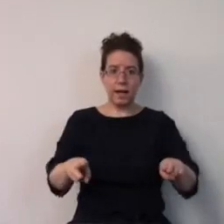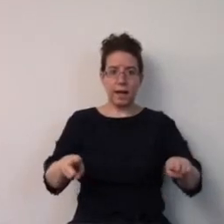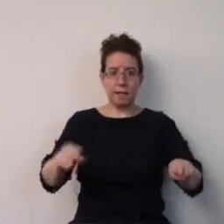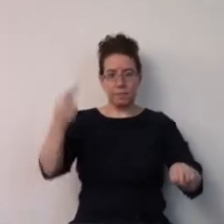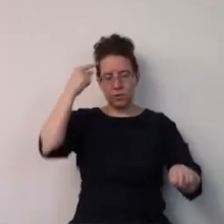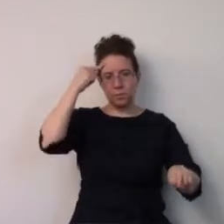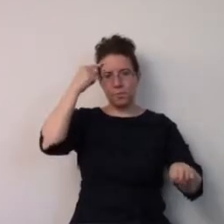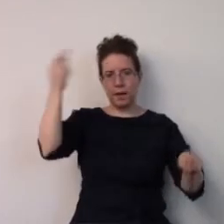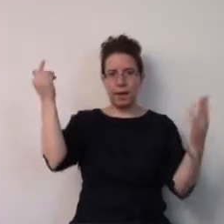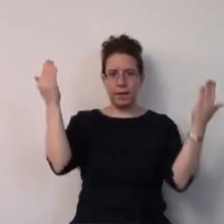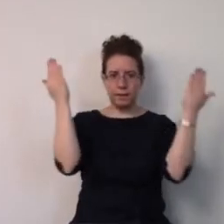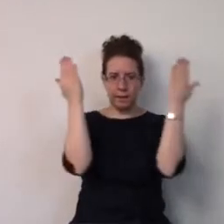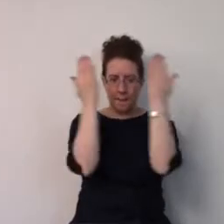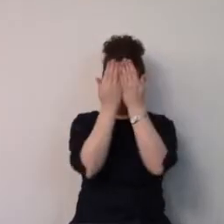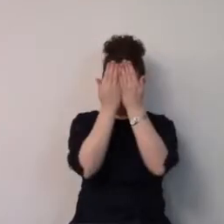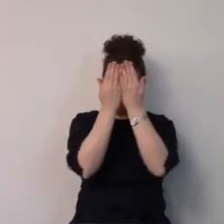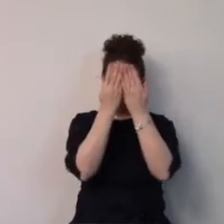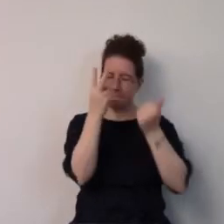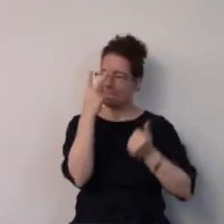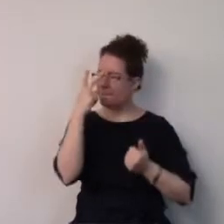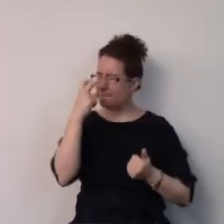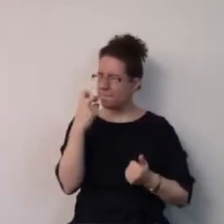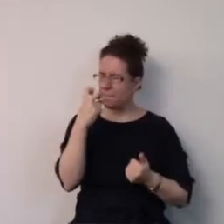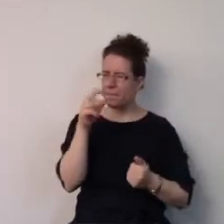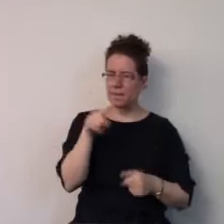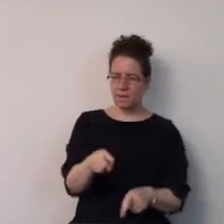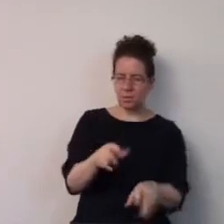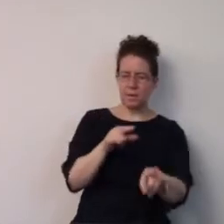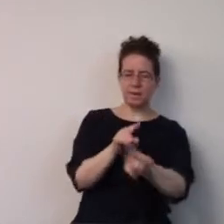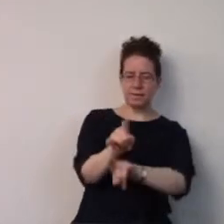sir. Right. Hallelujah.